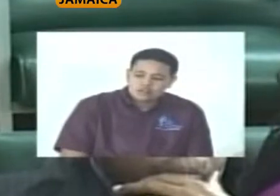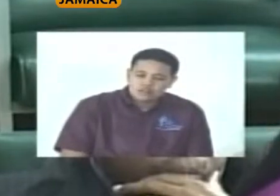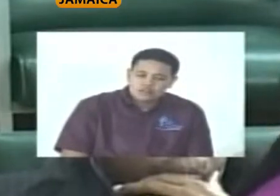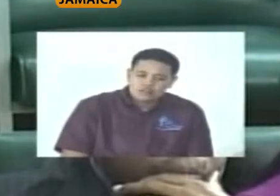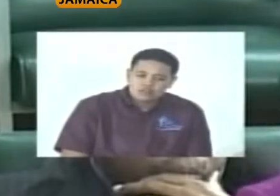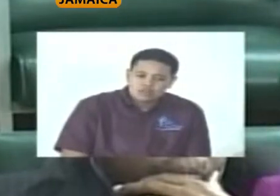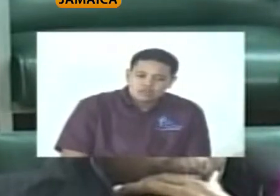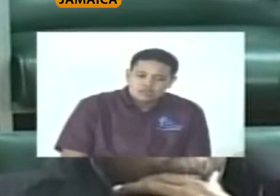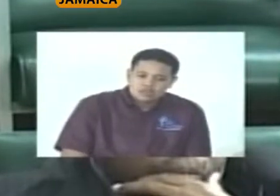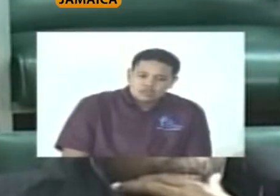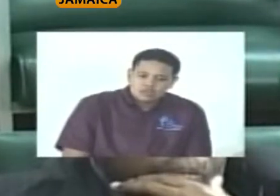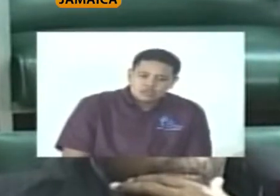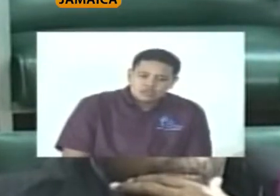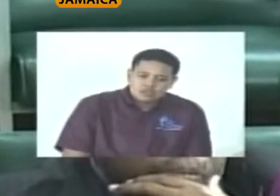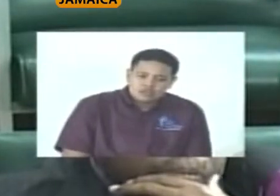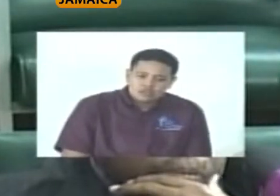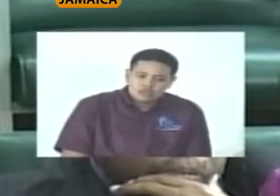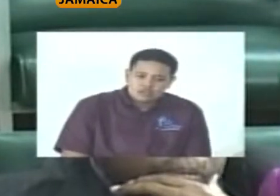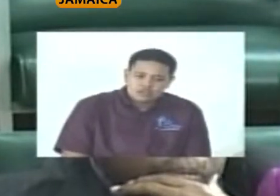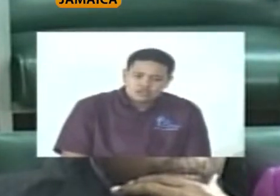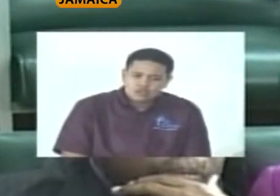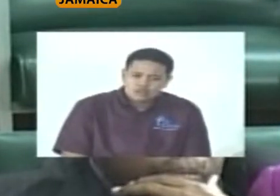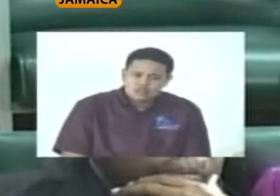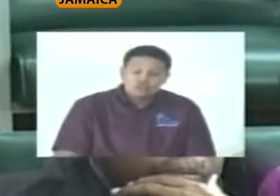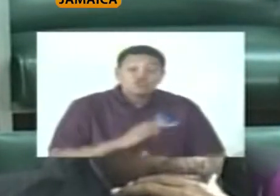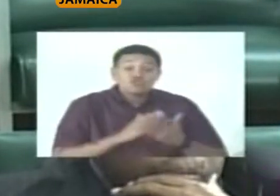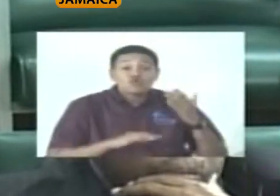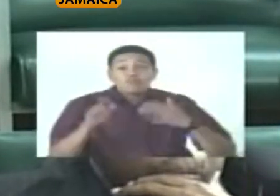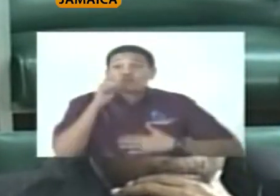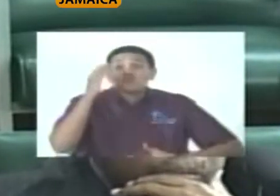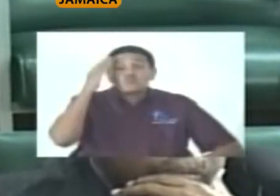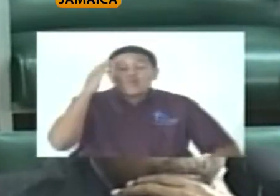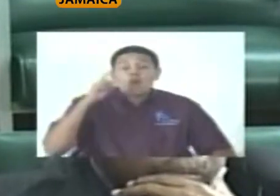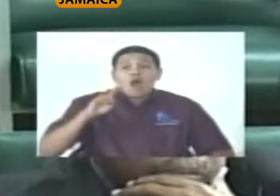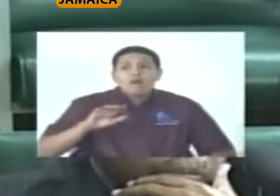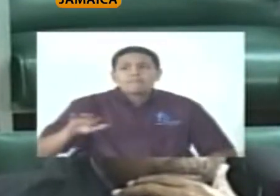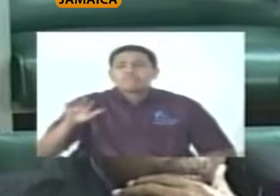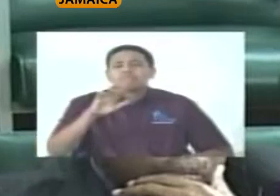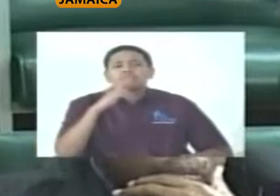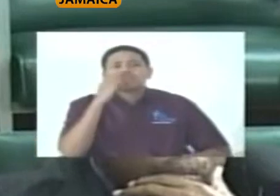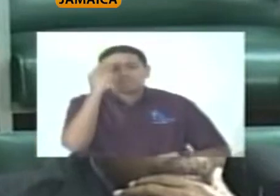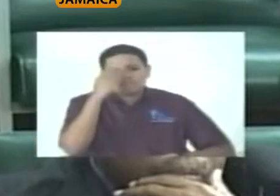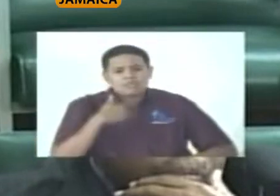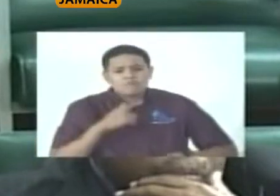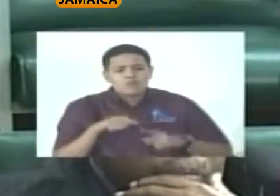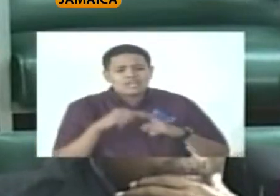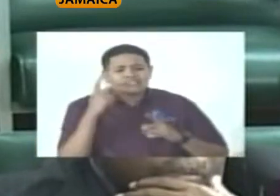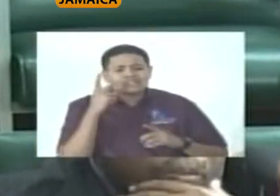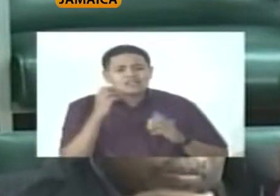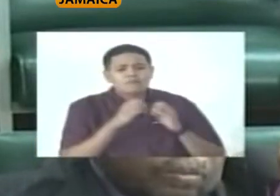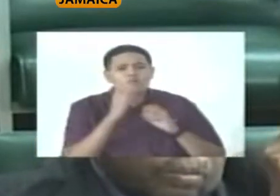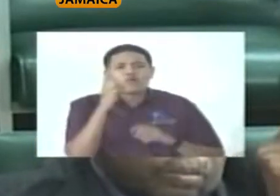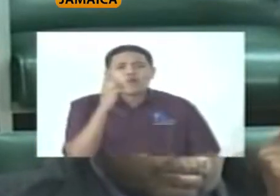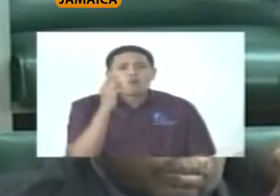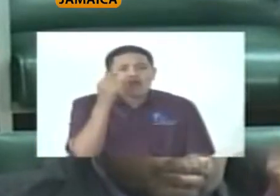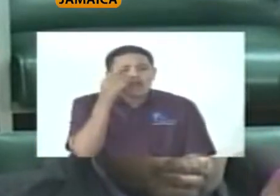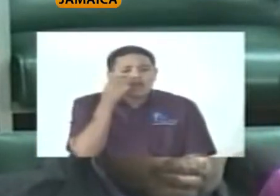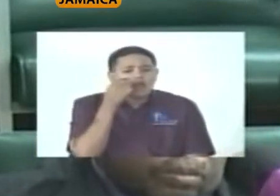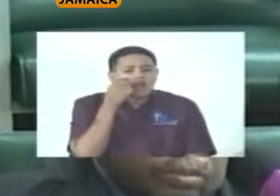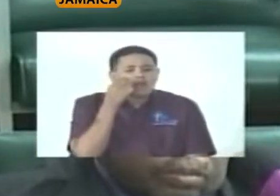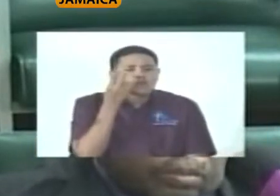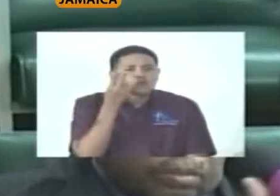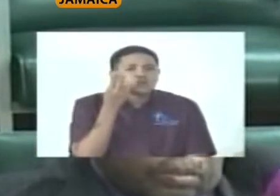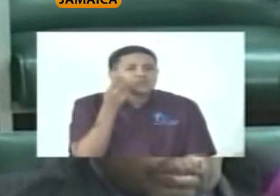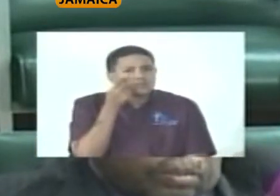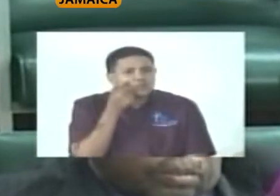some of them have who know what is happening on the ground tell me that when I see more than one, it also has